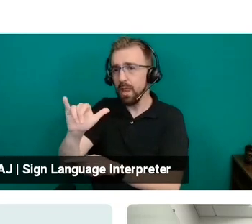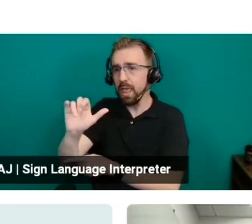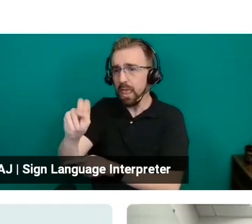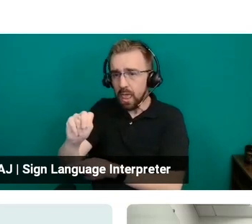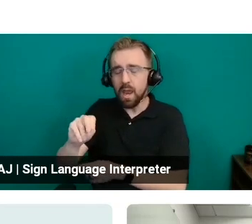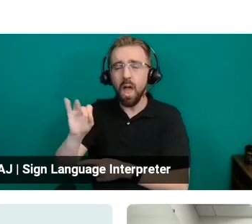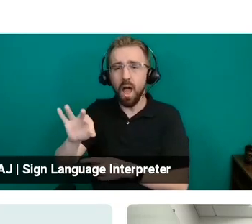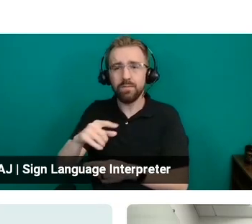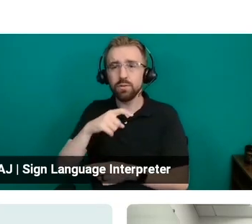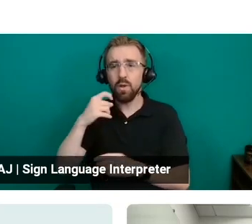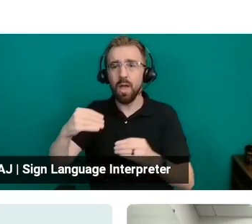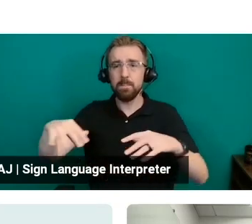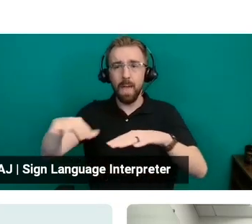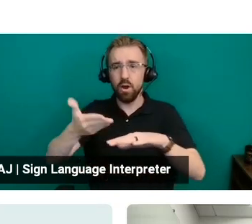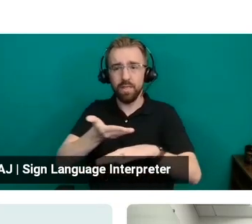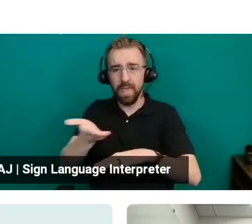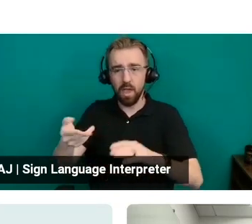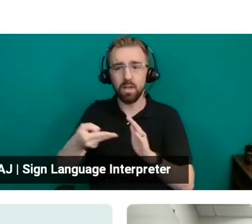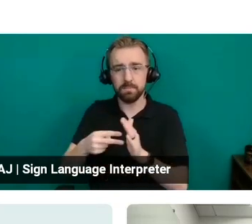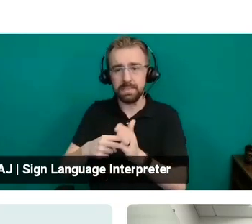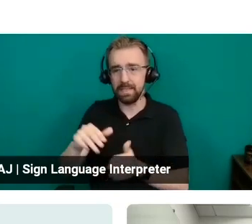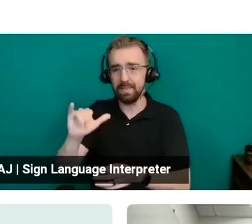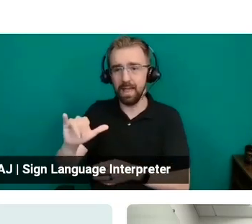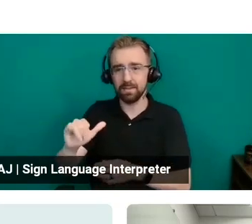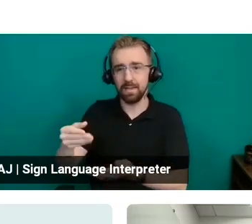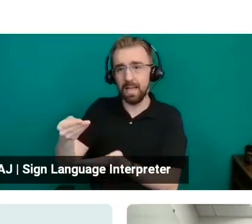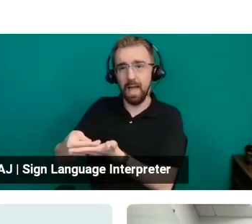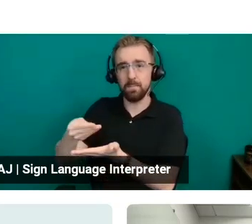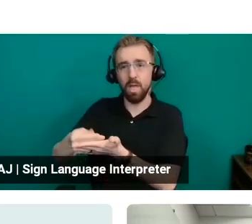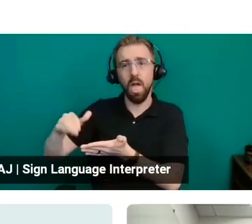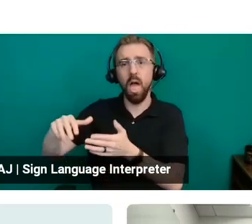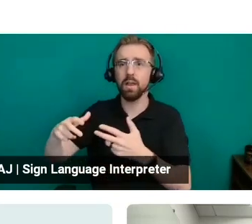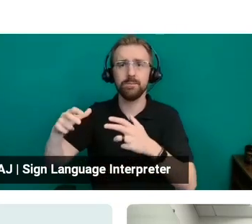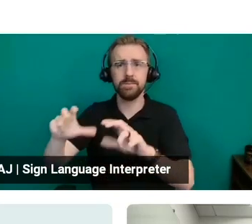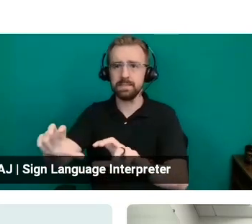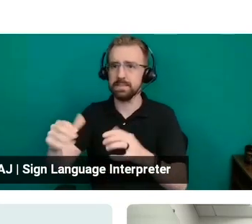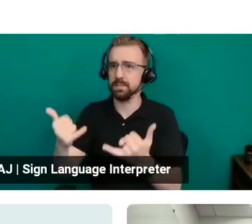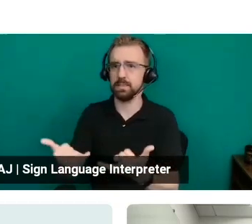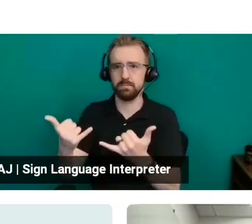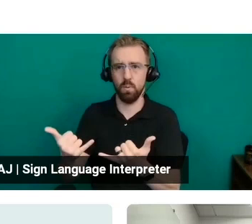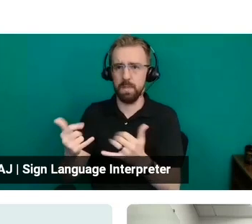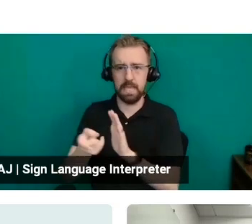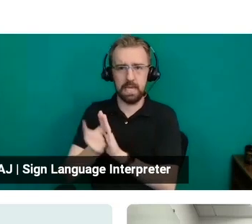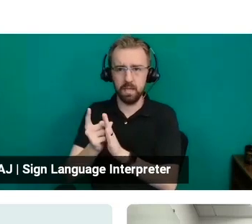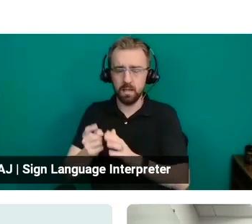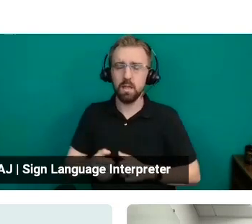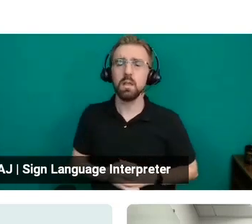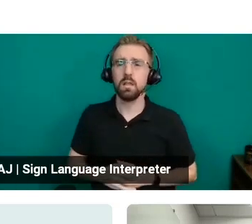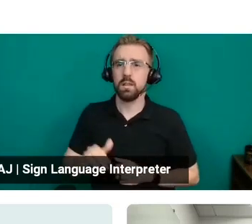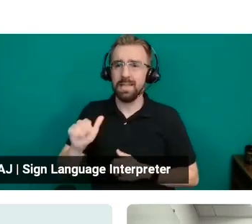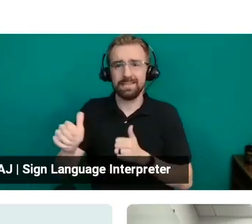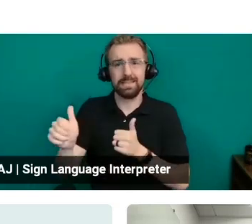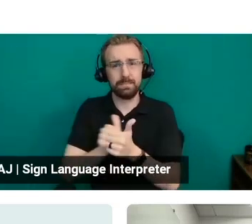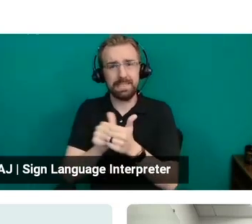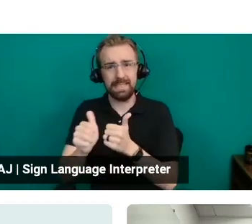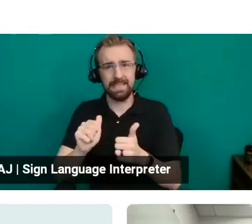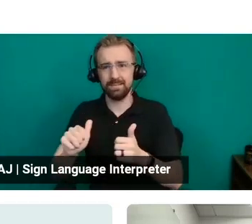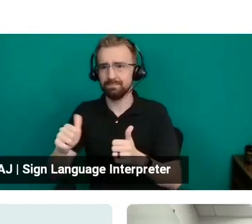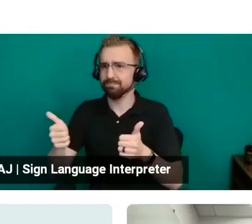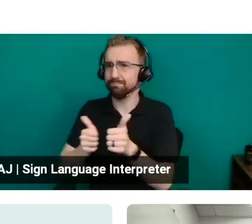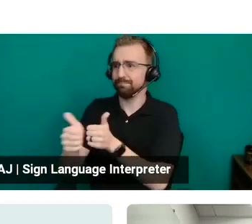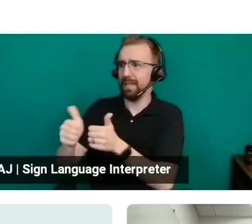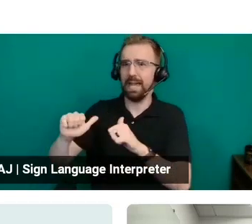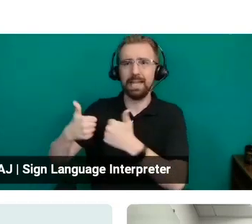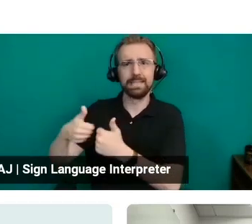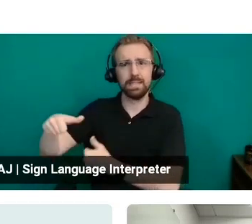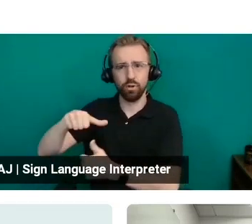dry powder out there, which means that that's capital that's uninvested at the moment. And that's competing against each other. And